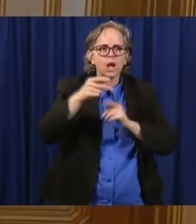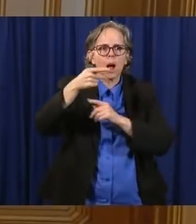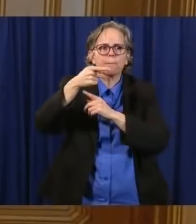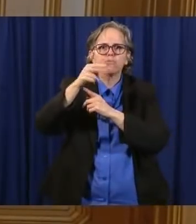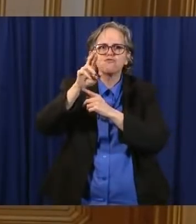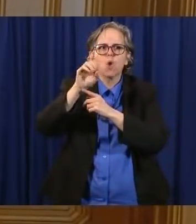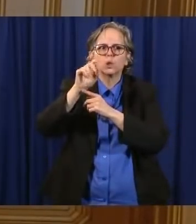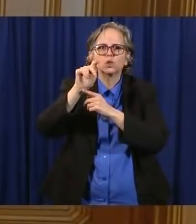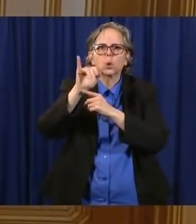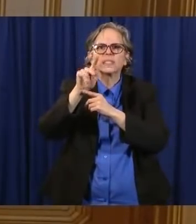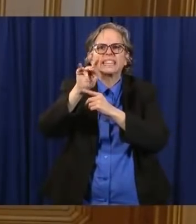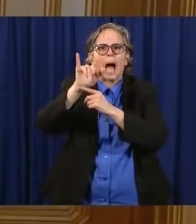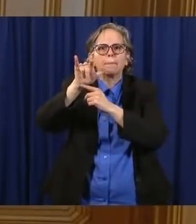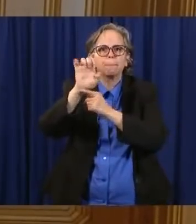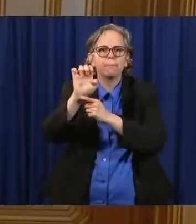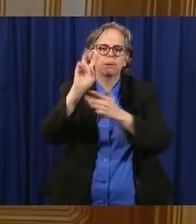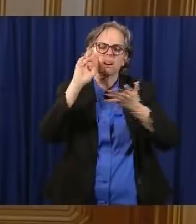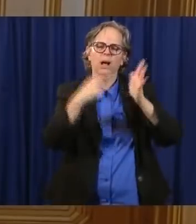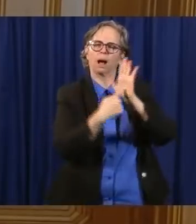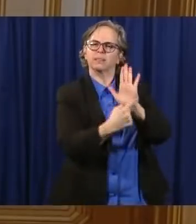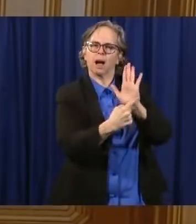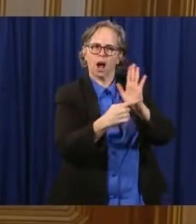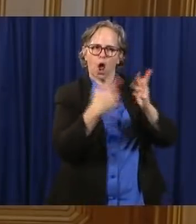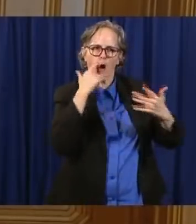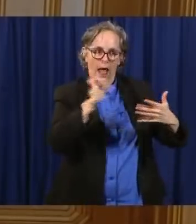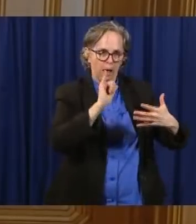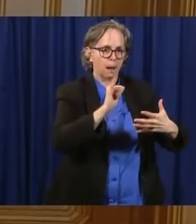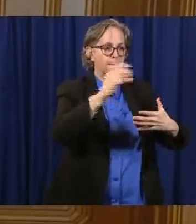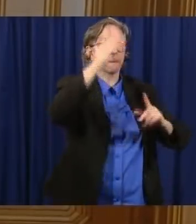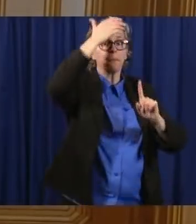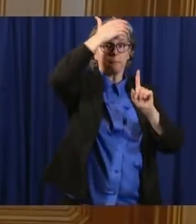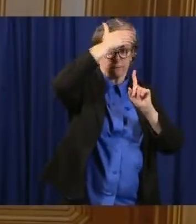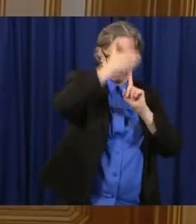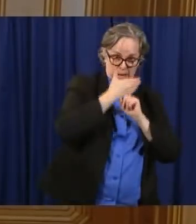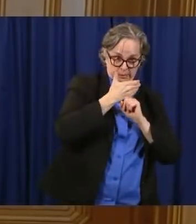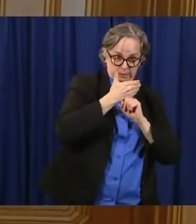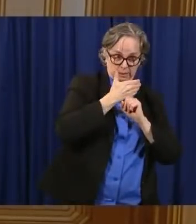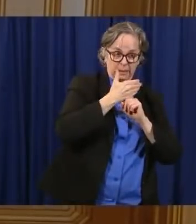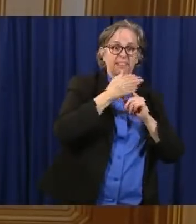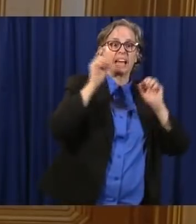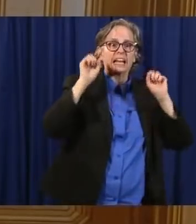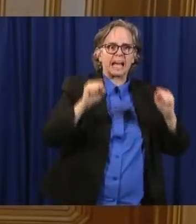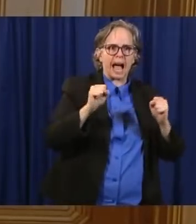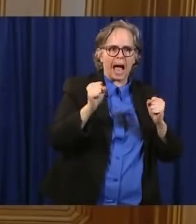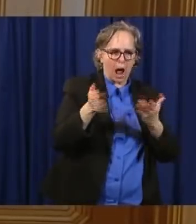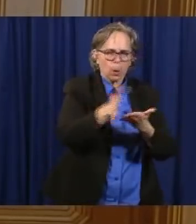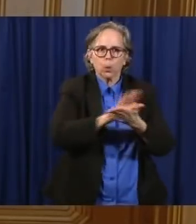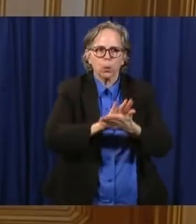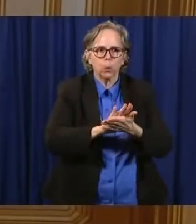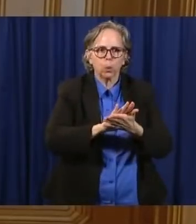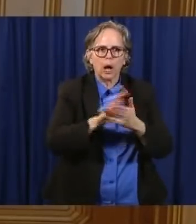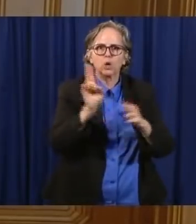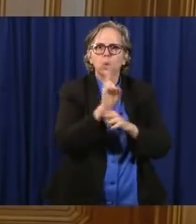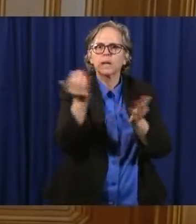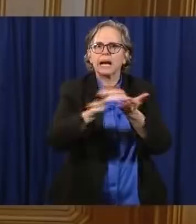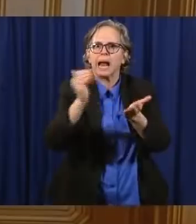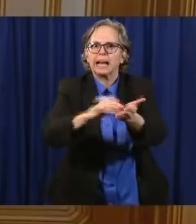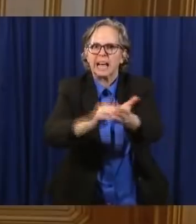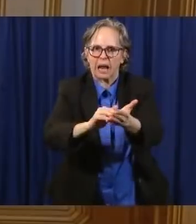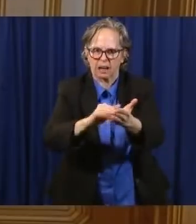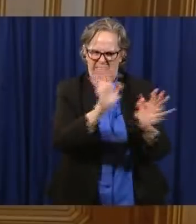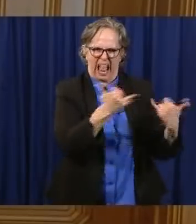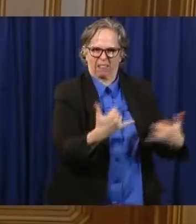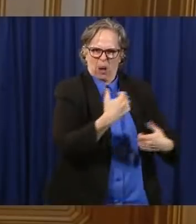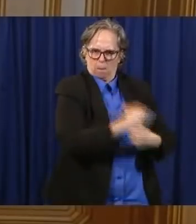is making the kind of face shields that can be sterilized at the hospitals and reused. They have moved from prototype to production